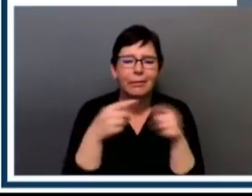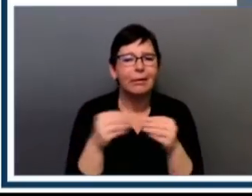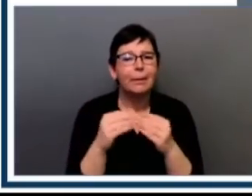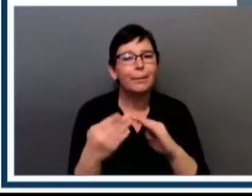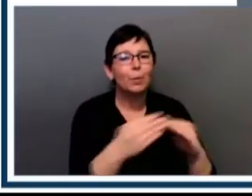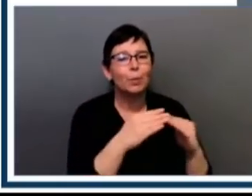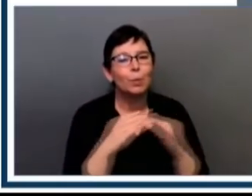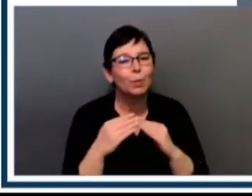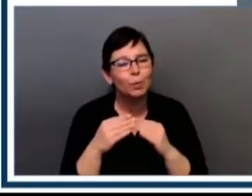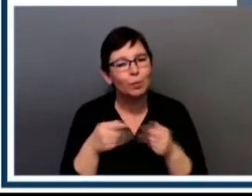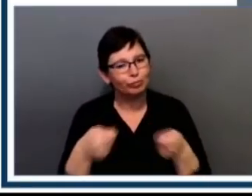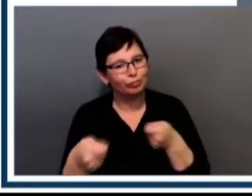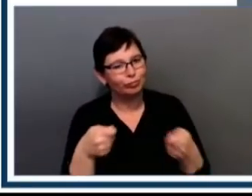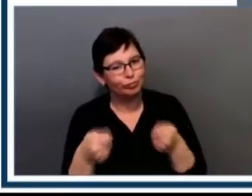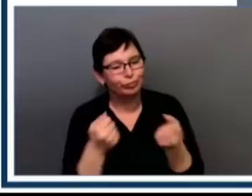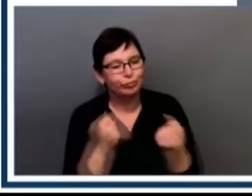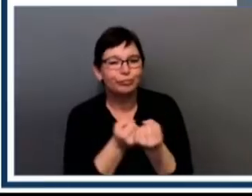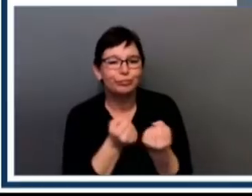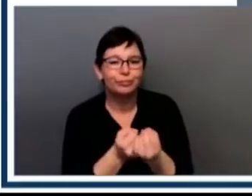Stephen, are you there?